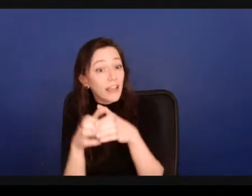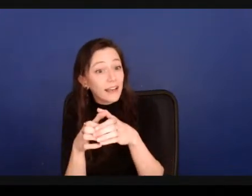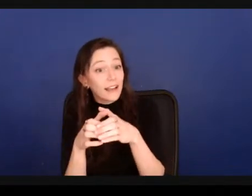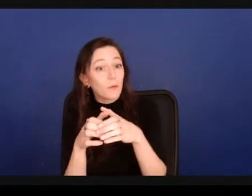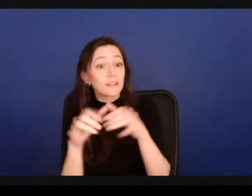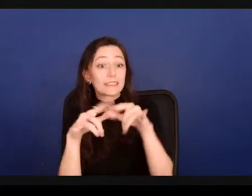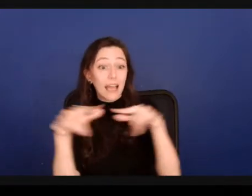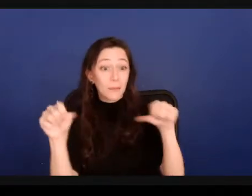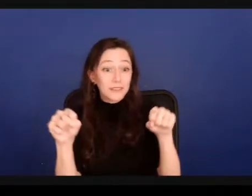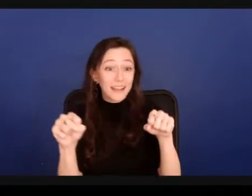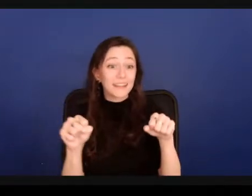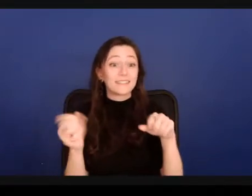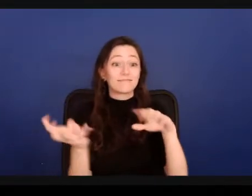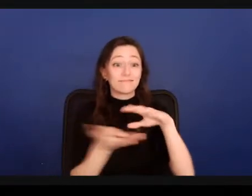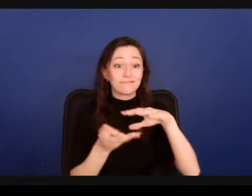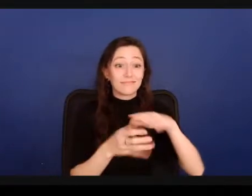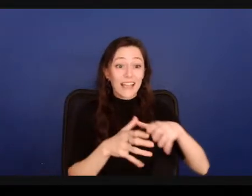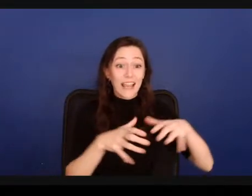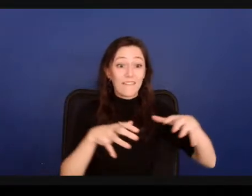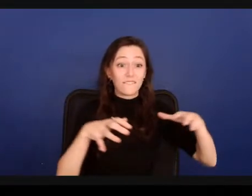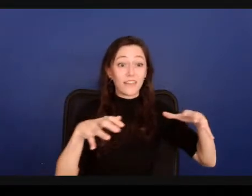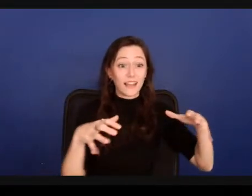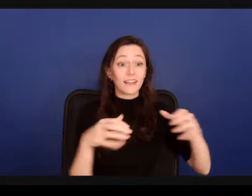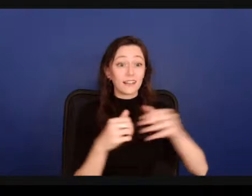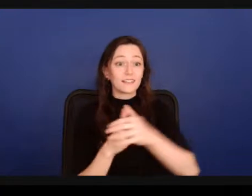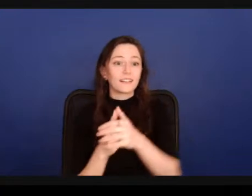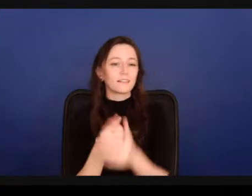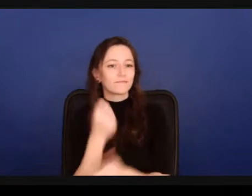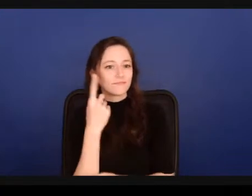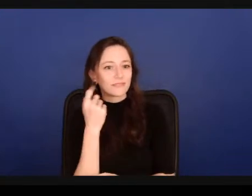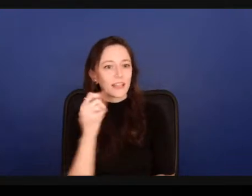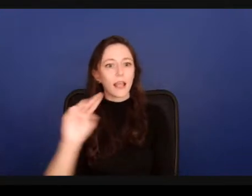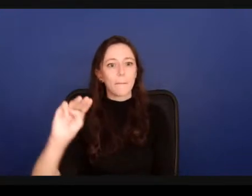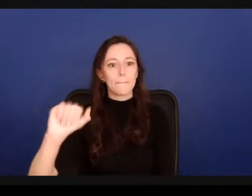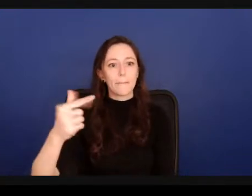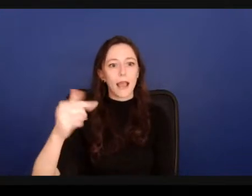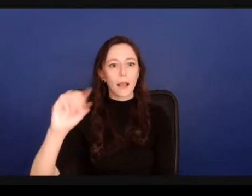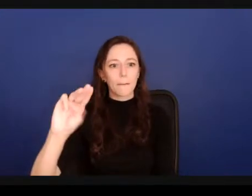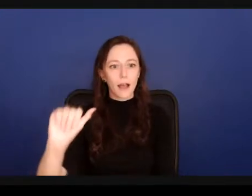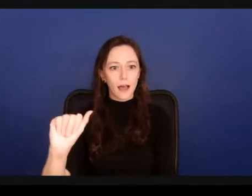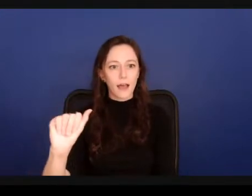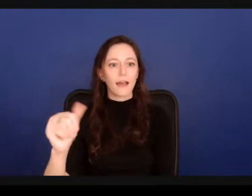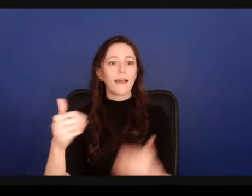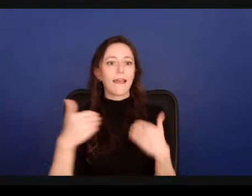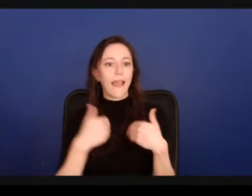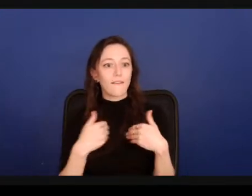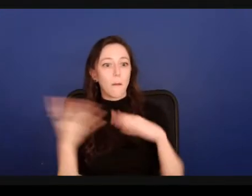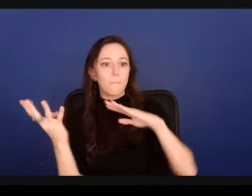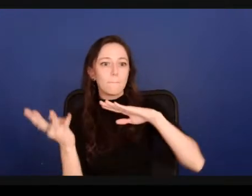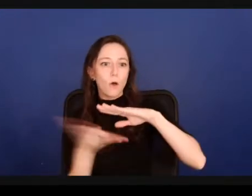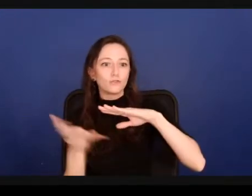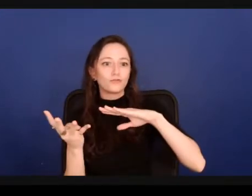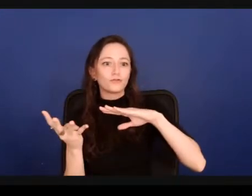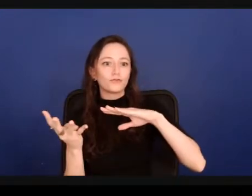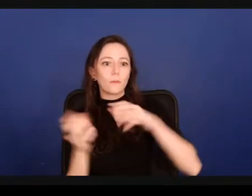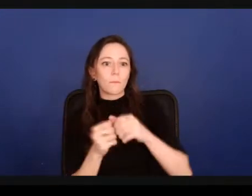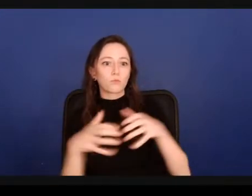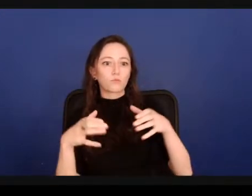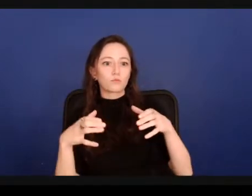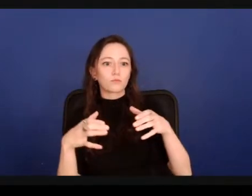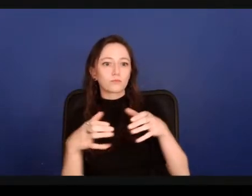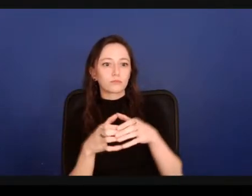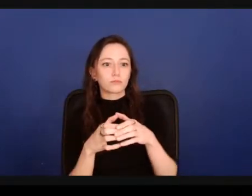rate of magma coming in, right? And we know the magma comes in pulses. So let's say a pulse is coming up and it's like a moderate